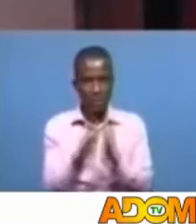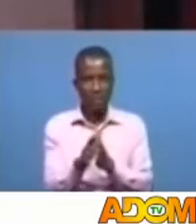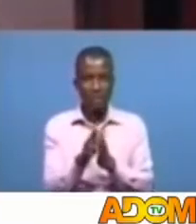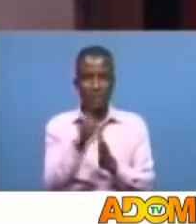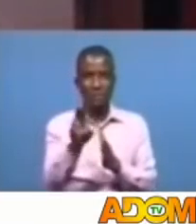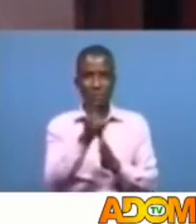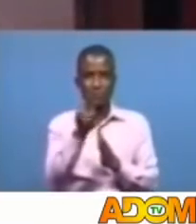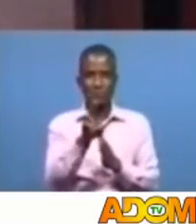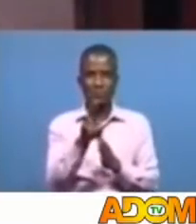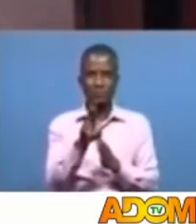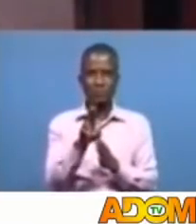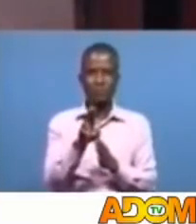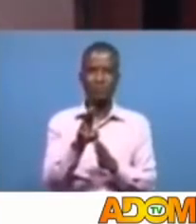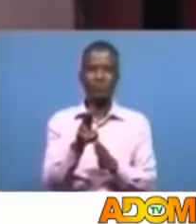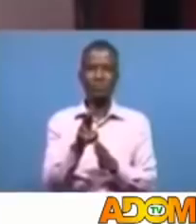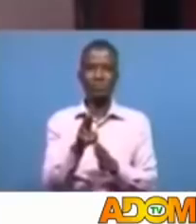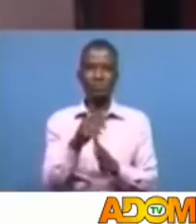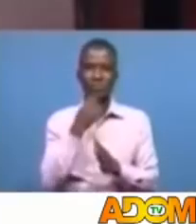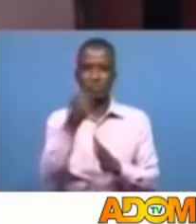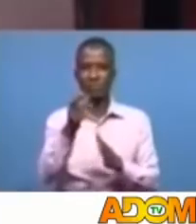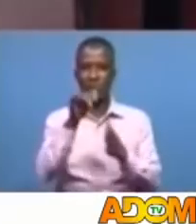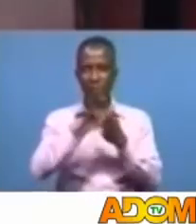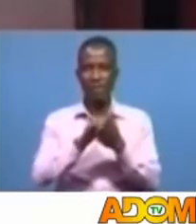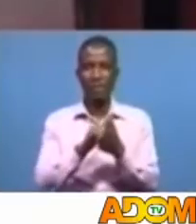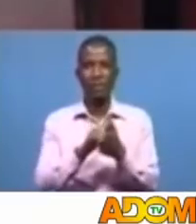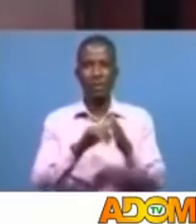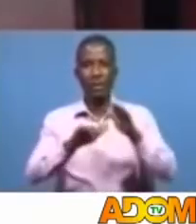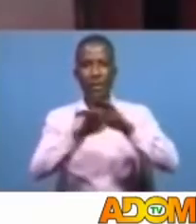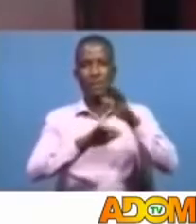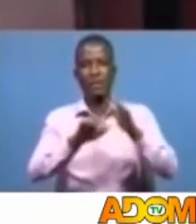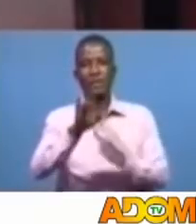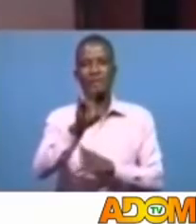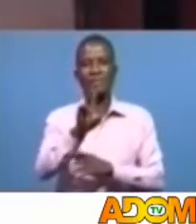the petitioner refers to section 72